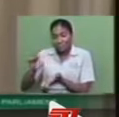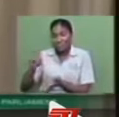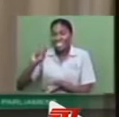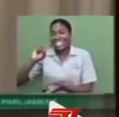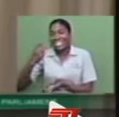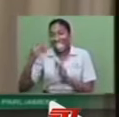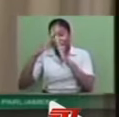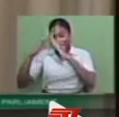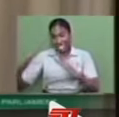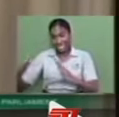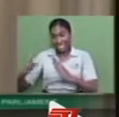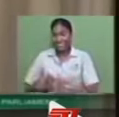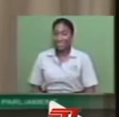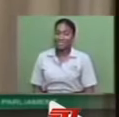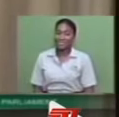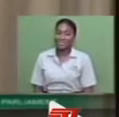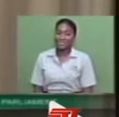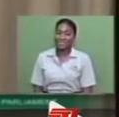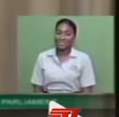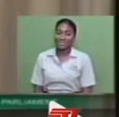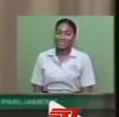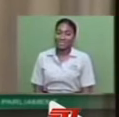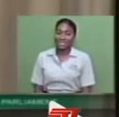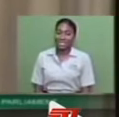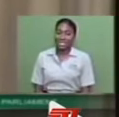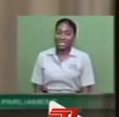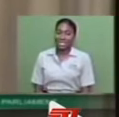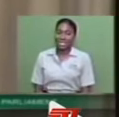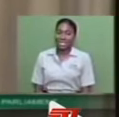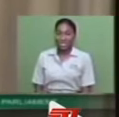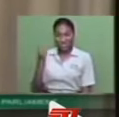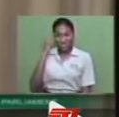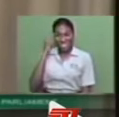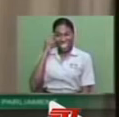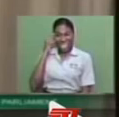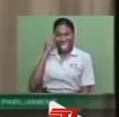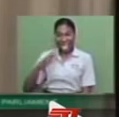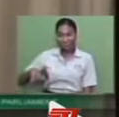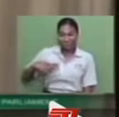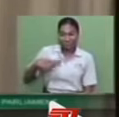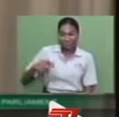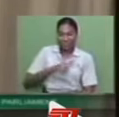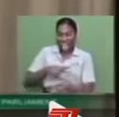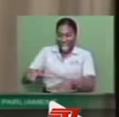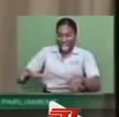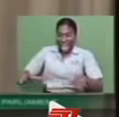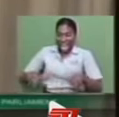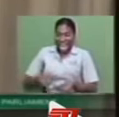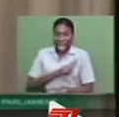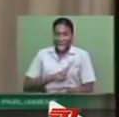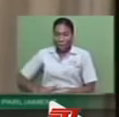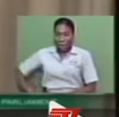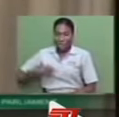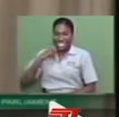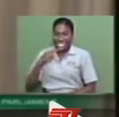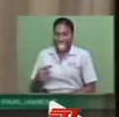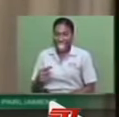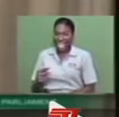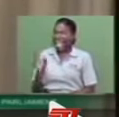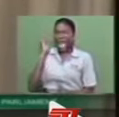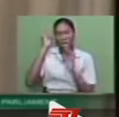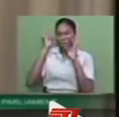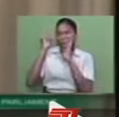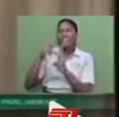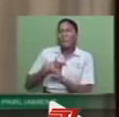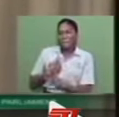You think a landlord will say, okay, don't worry. When the landlords themselves are under pressure, just as John